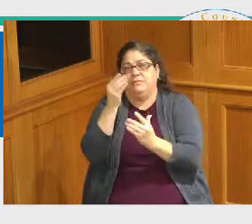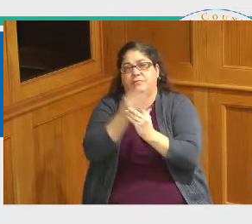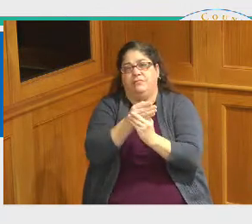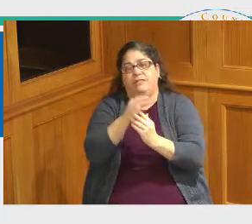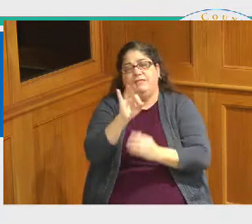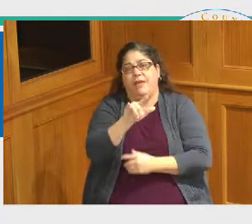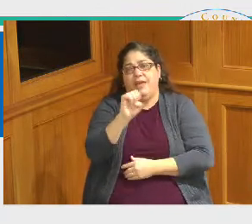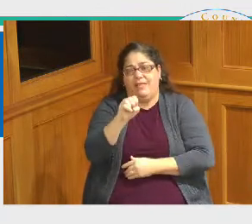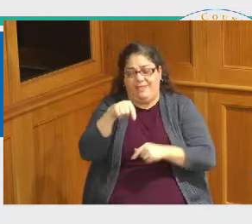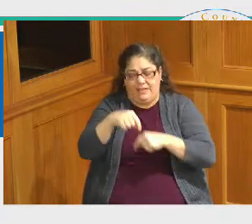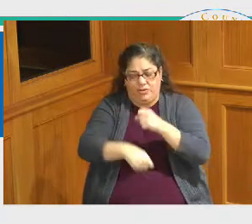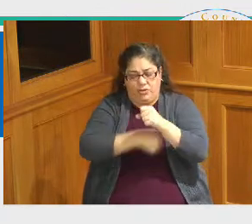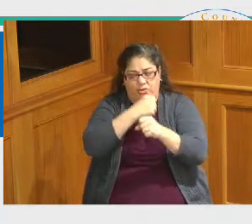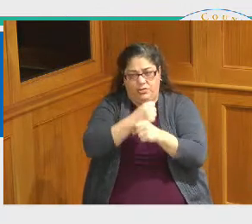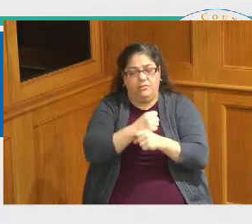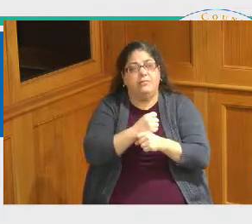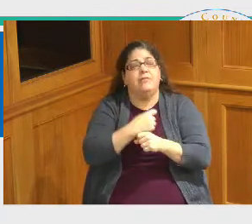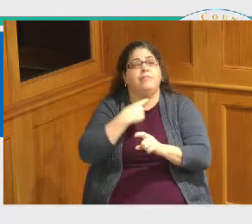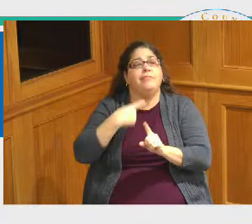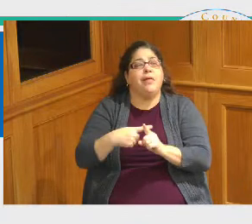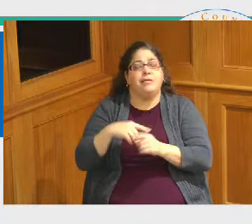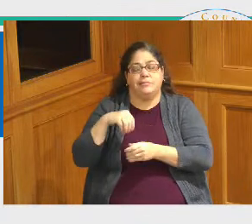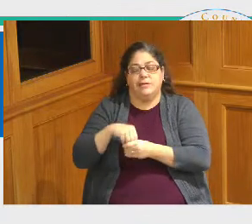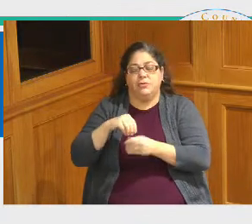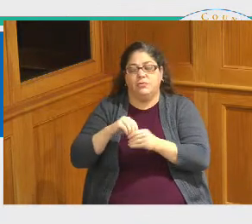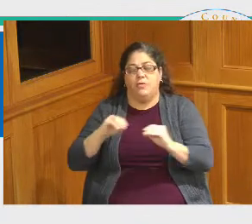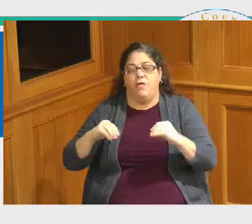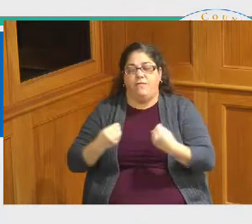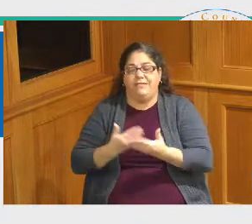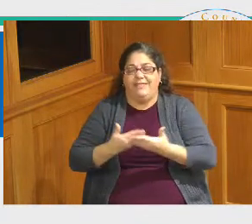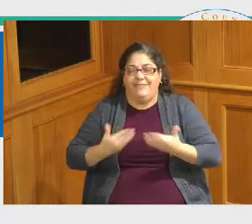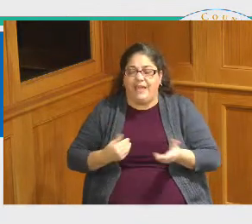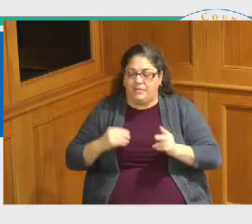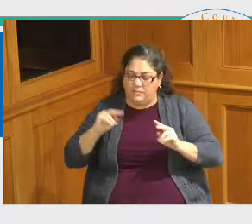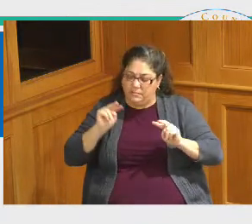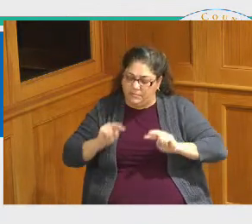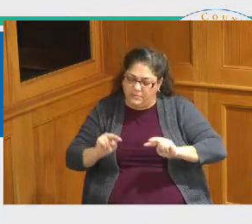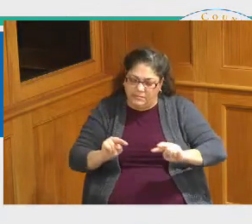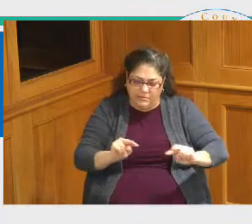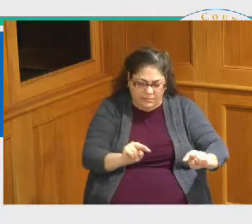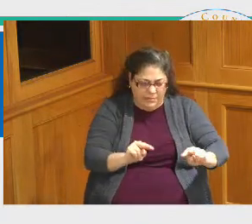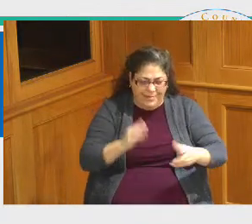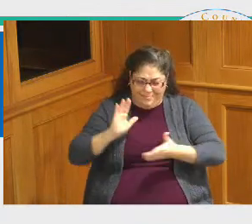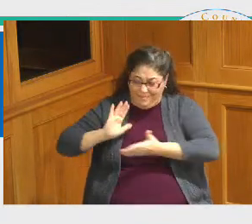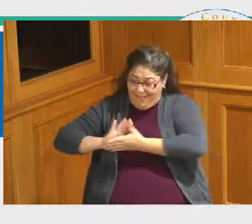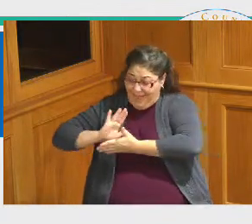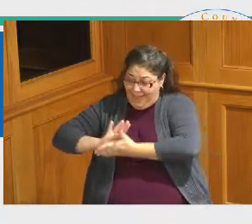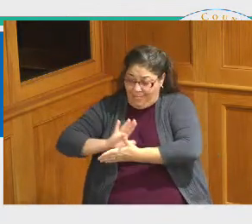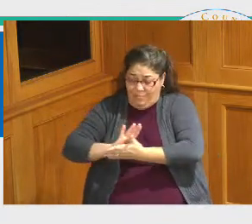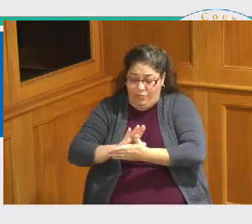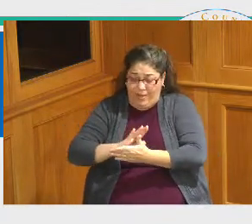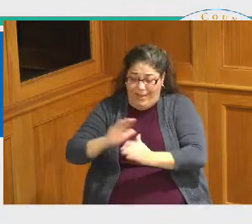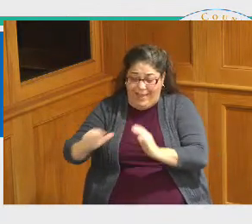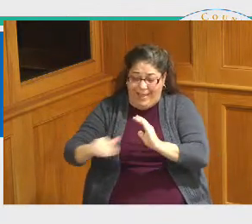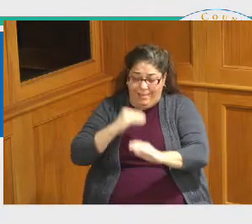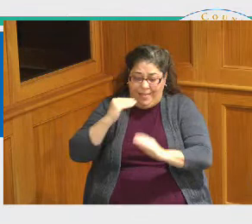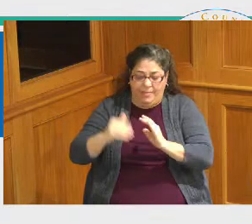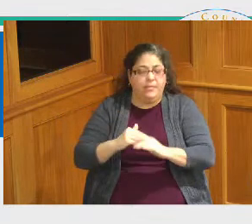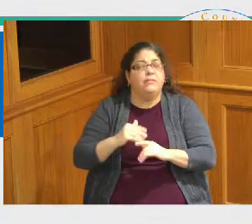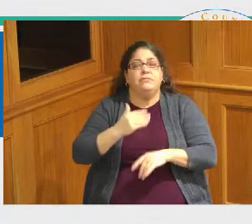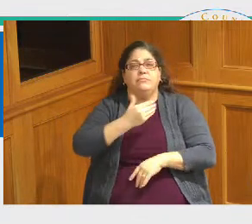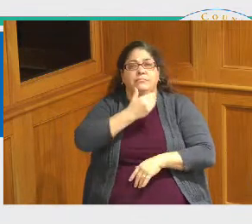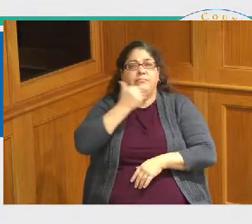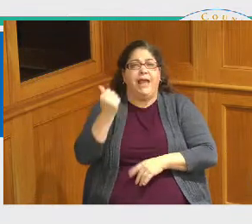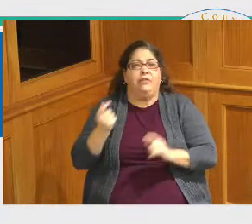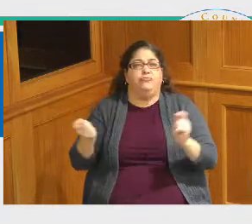year. And alongside that, we're doing some other internal processes, taking the things that people historically did via paper and emailed them to us as that transitioned over COVID,